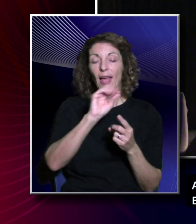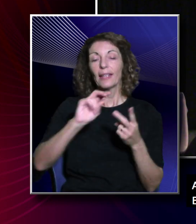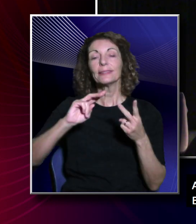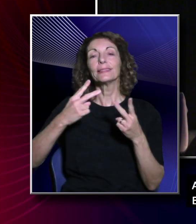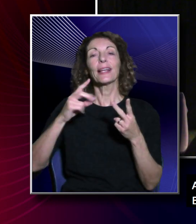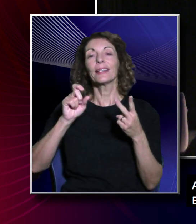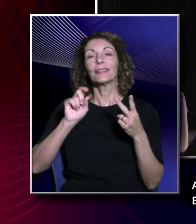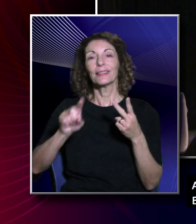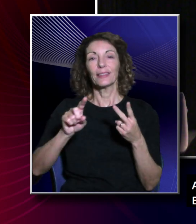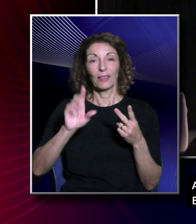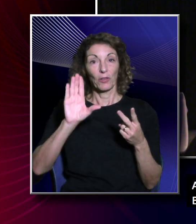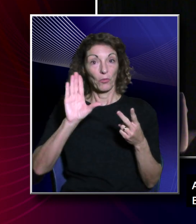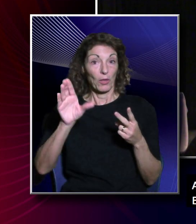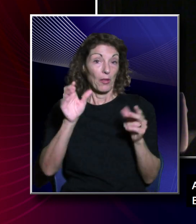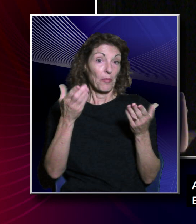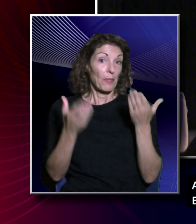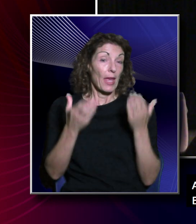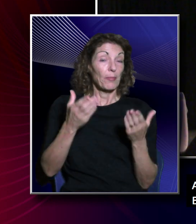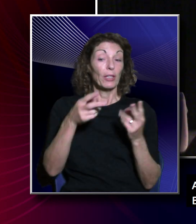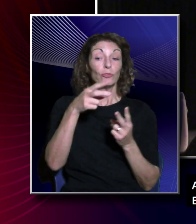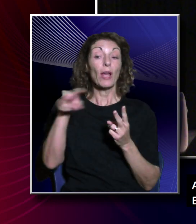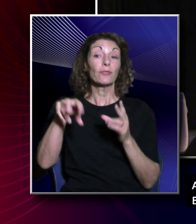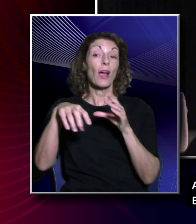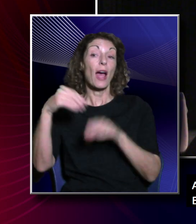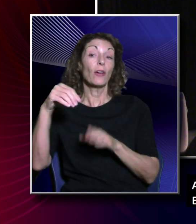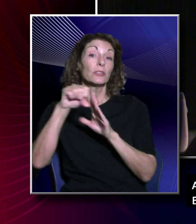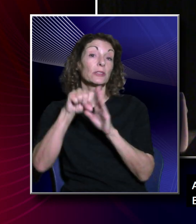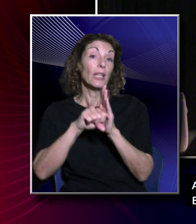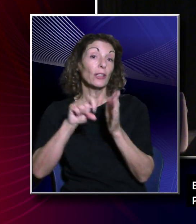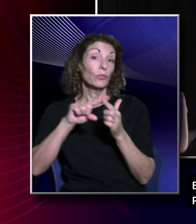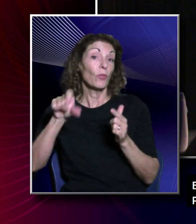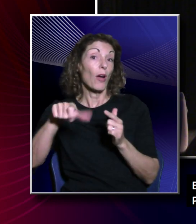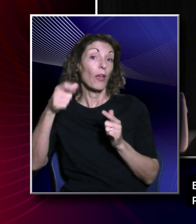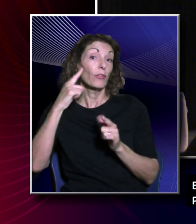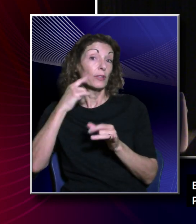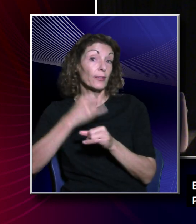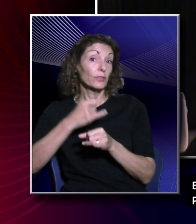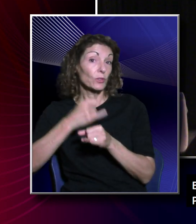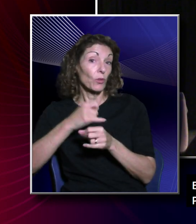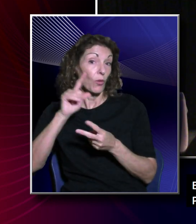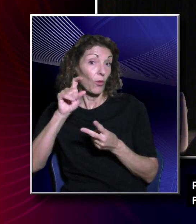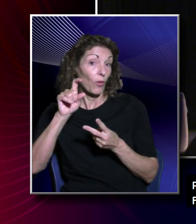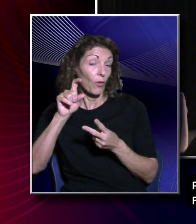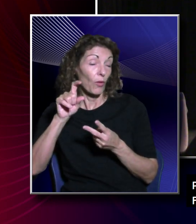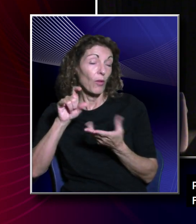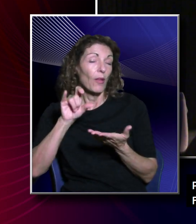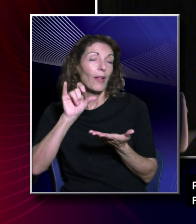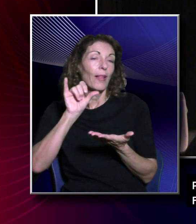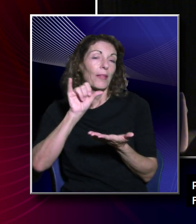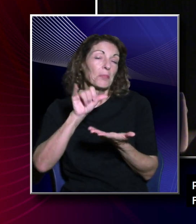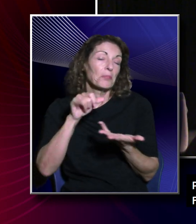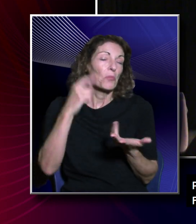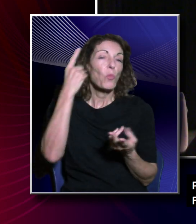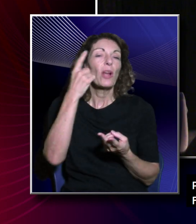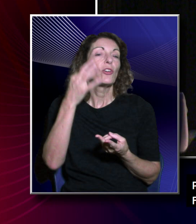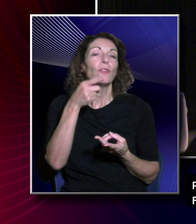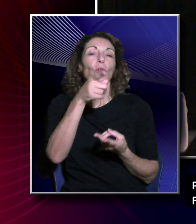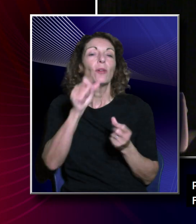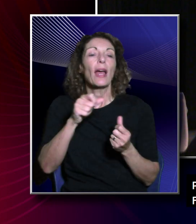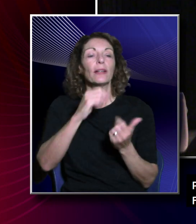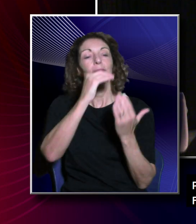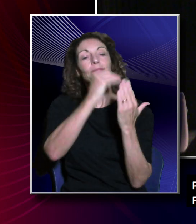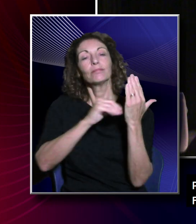possibly perhaps be transferred out of state to another school for the deaf? So I'm asking you, I guess, if you could list some of the